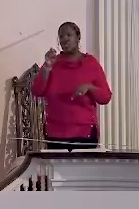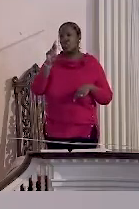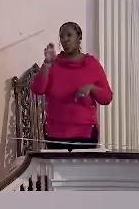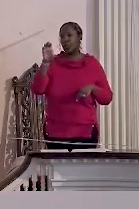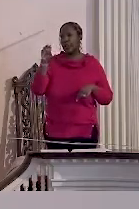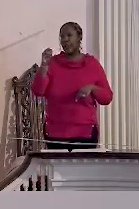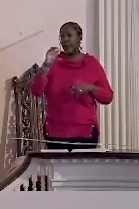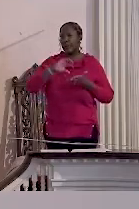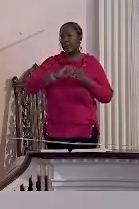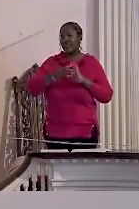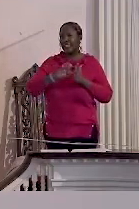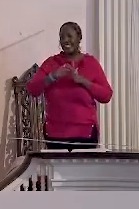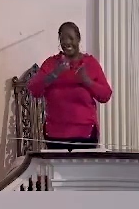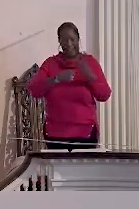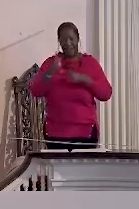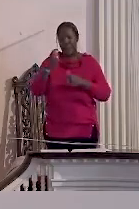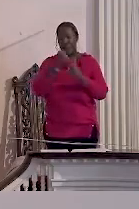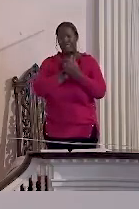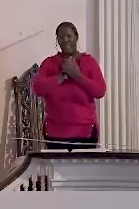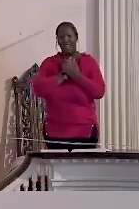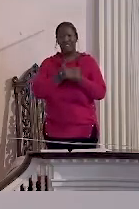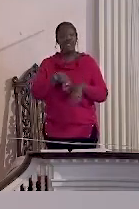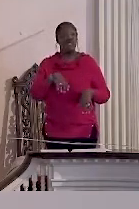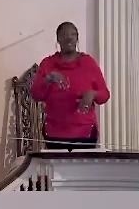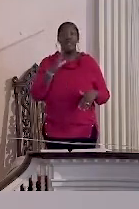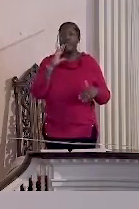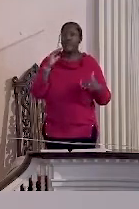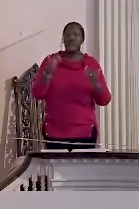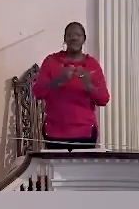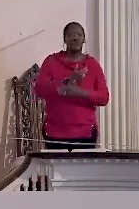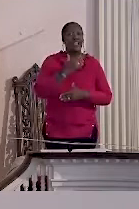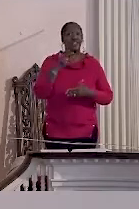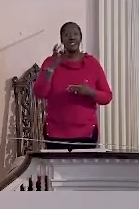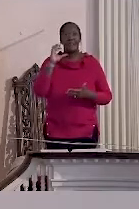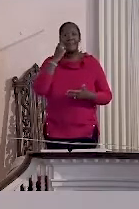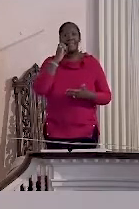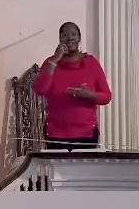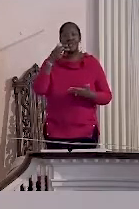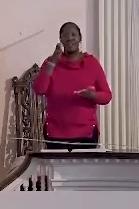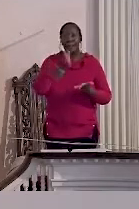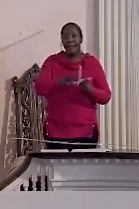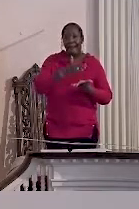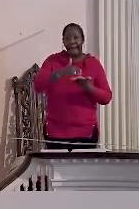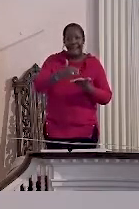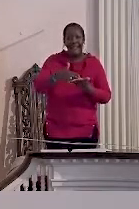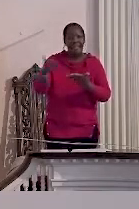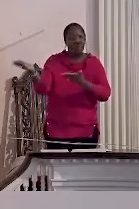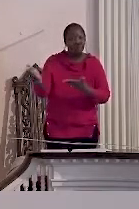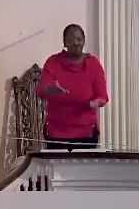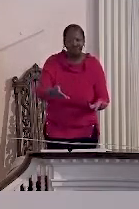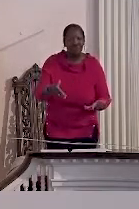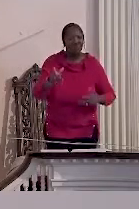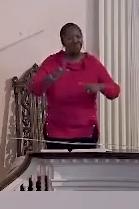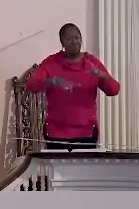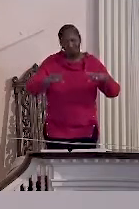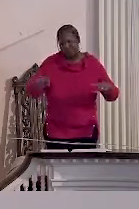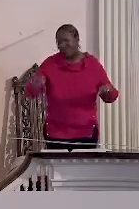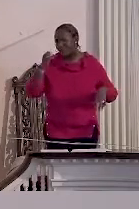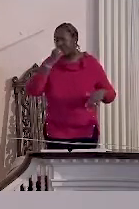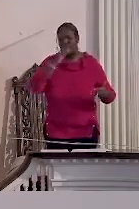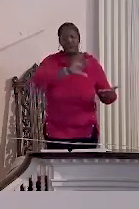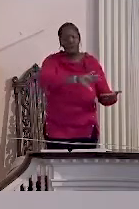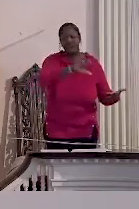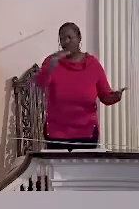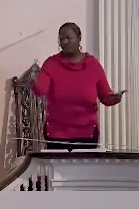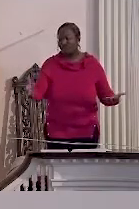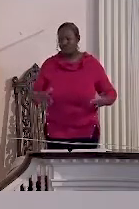everyone loved. There were fresh pies from the peaches in the community garden. At the very